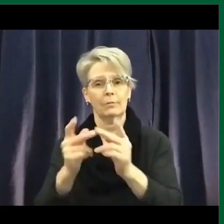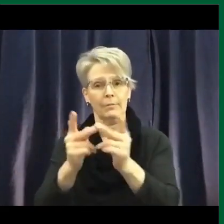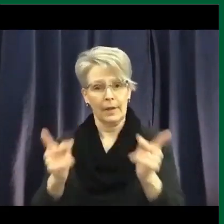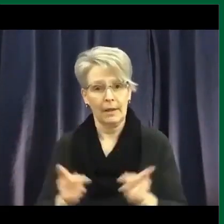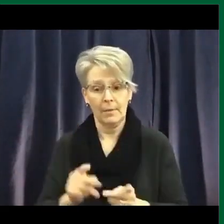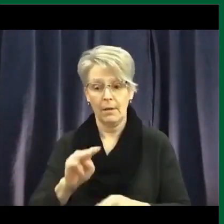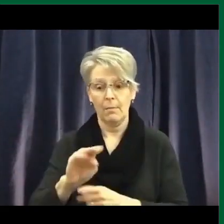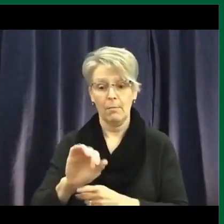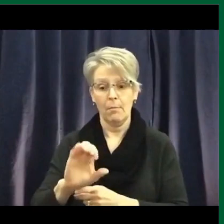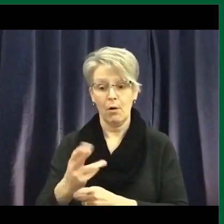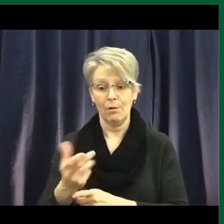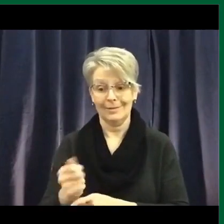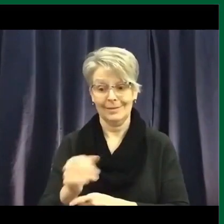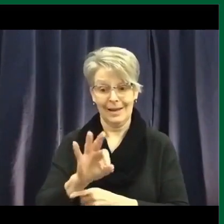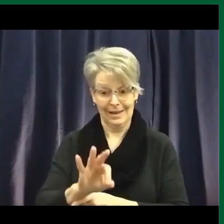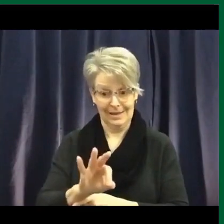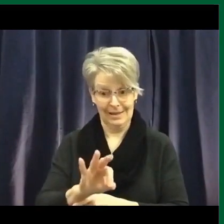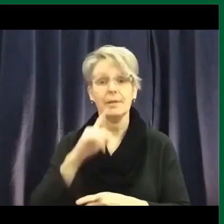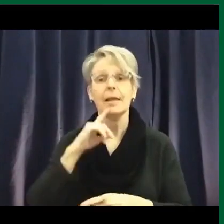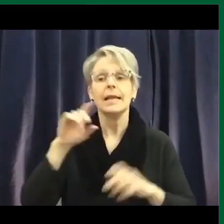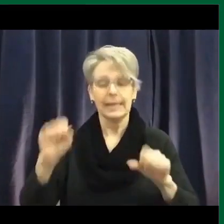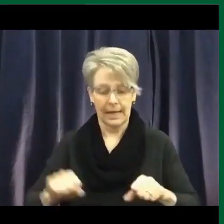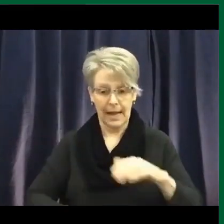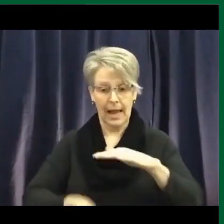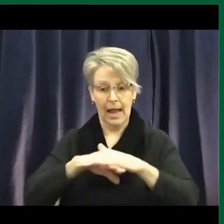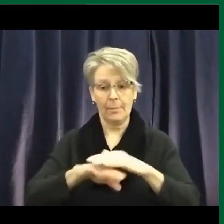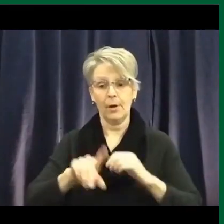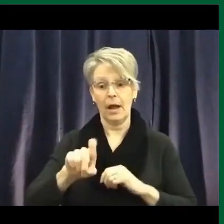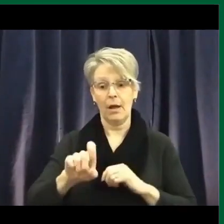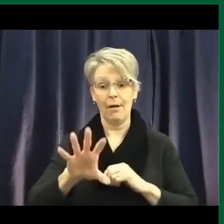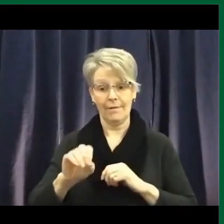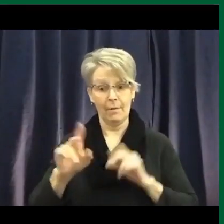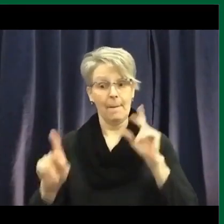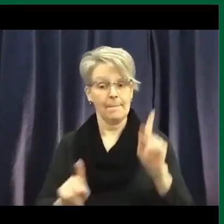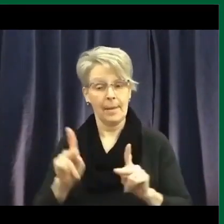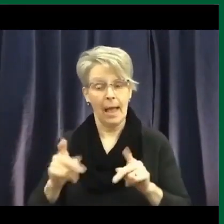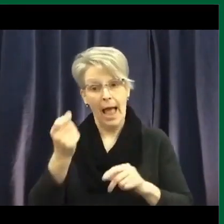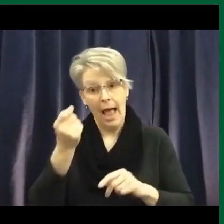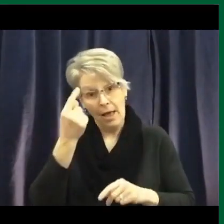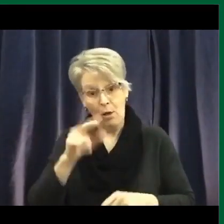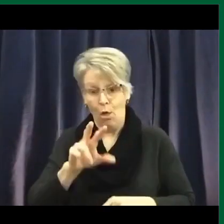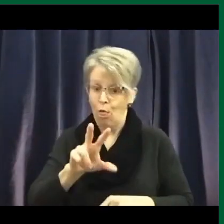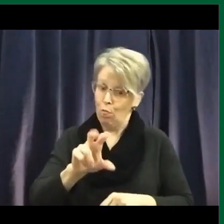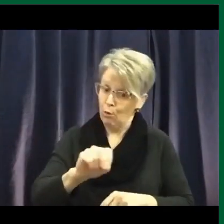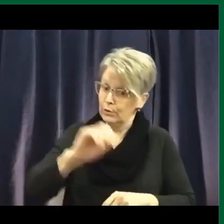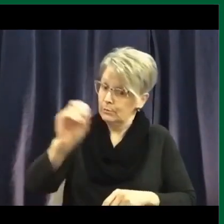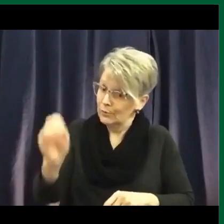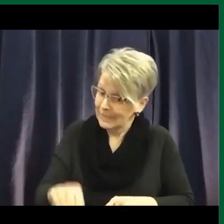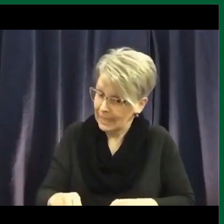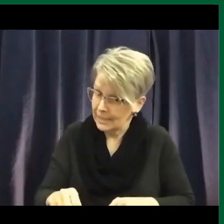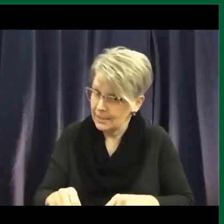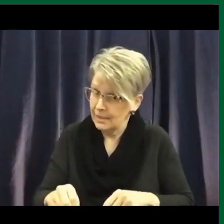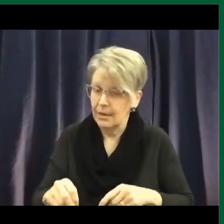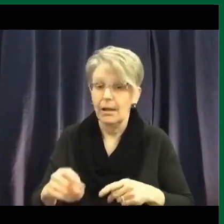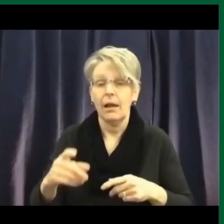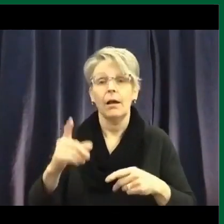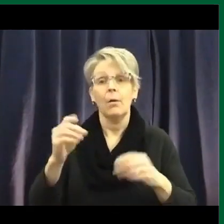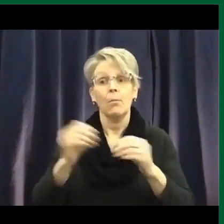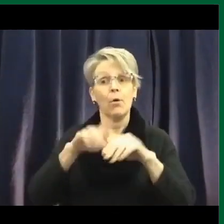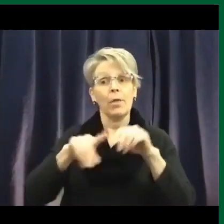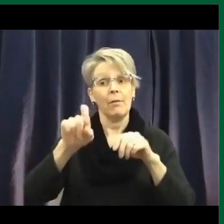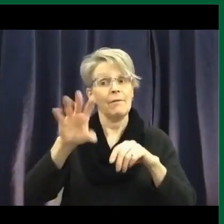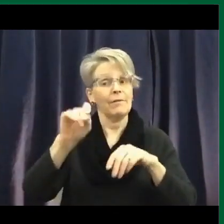of worship can have attendance of up to 150 people total, or 30% of the seating capacity, whichever is less. And